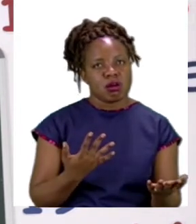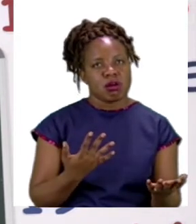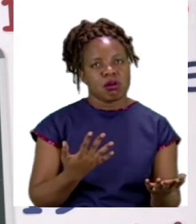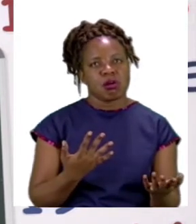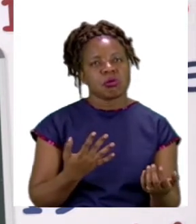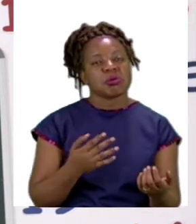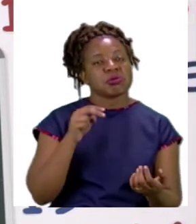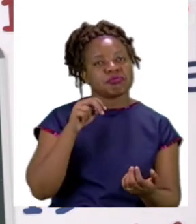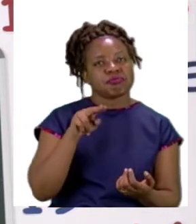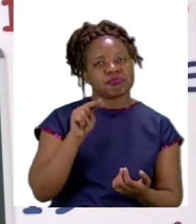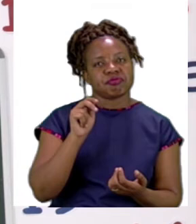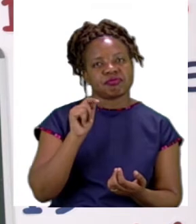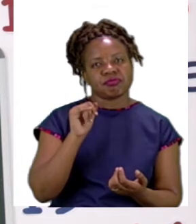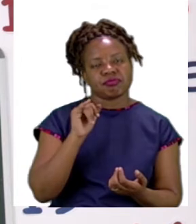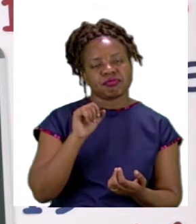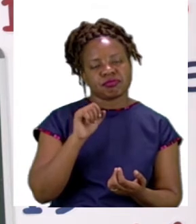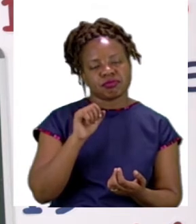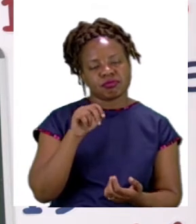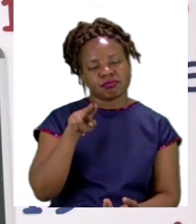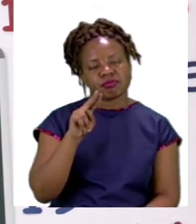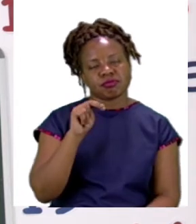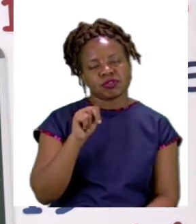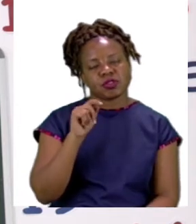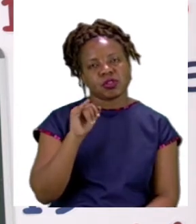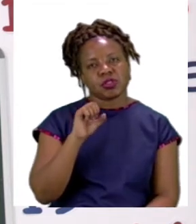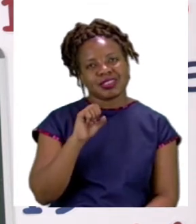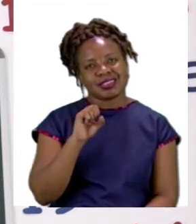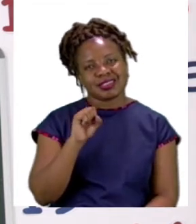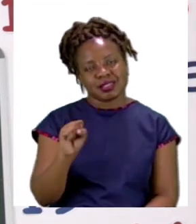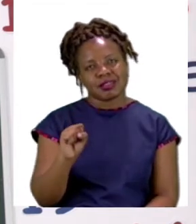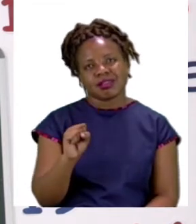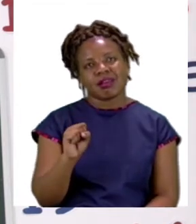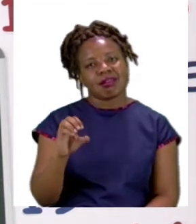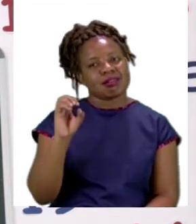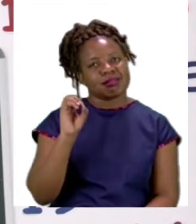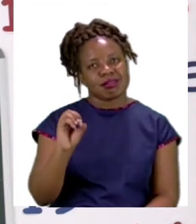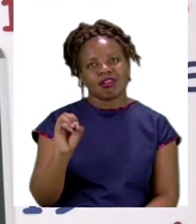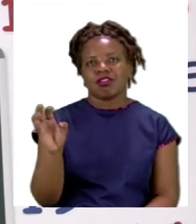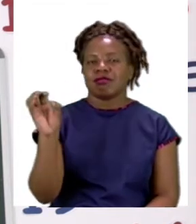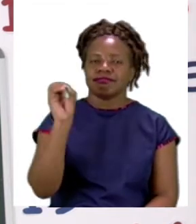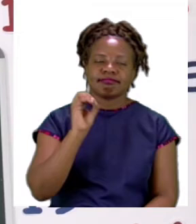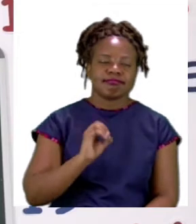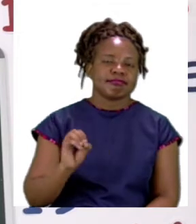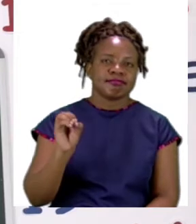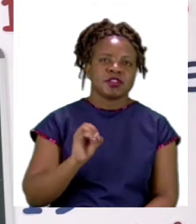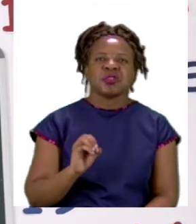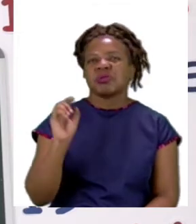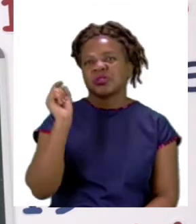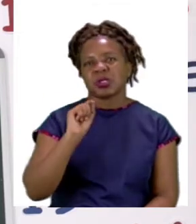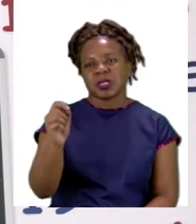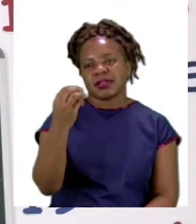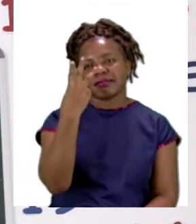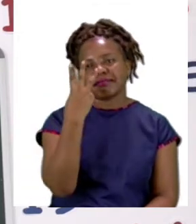So she deals with numbers from 0 to 9. And since there are no zeros behind her, we